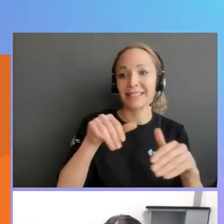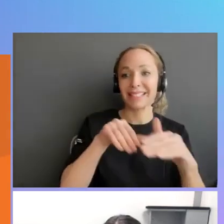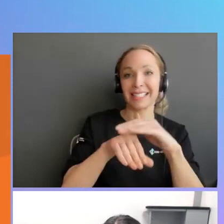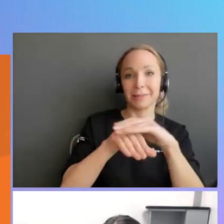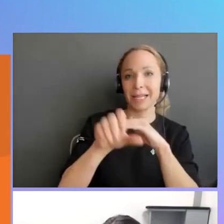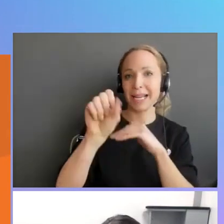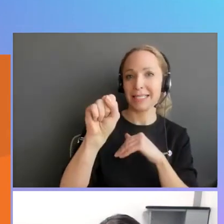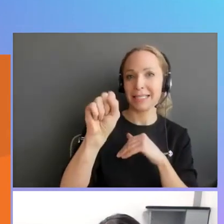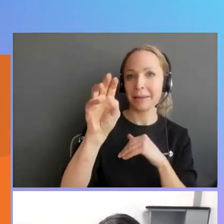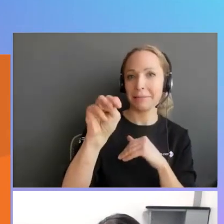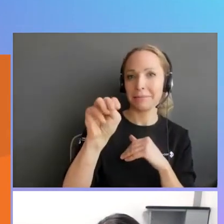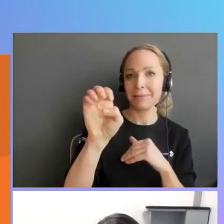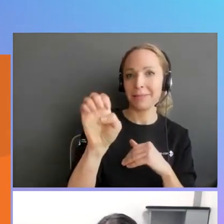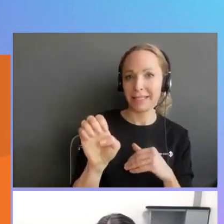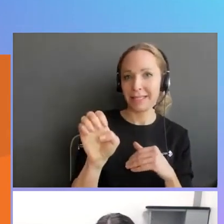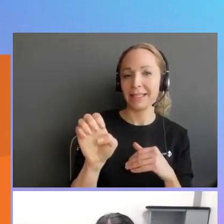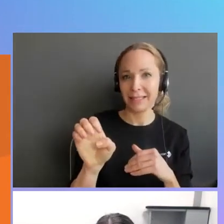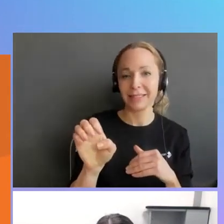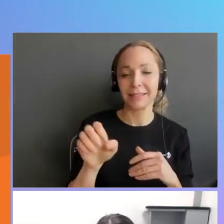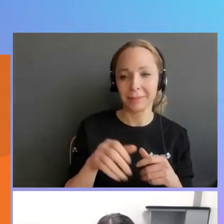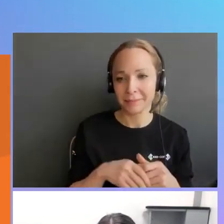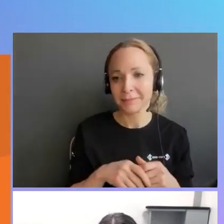We get lots of